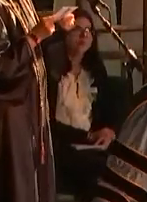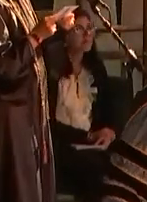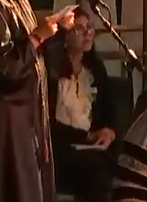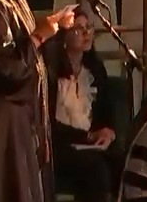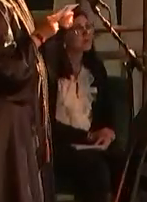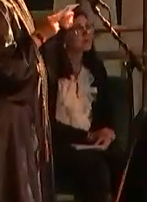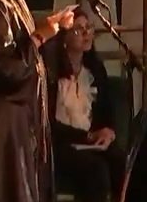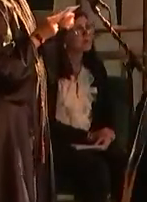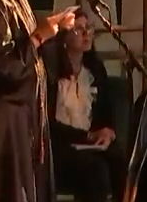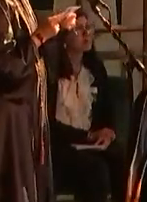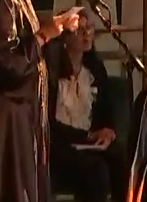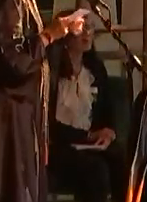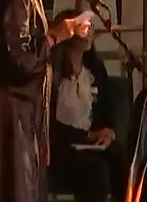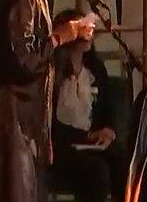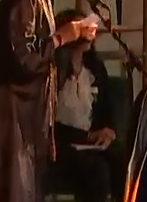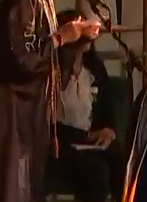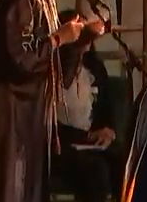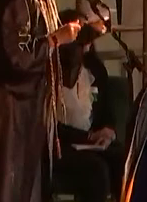Sharon Kalis,